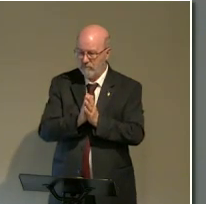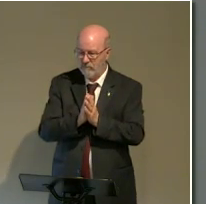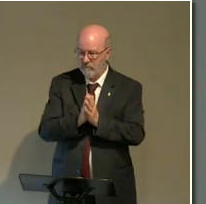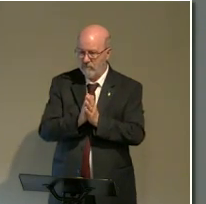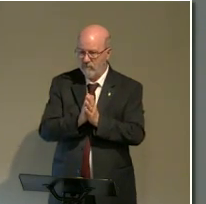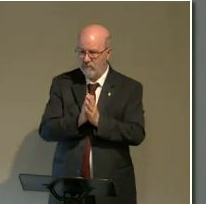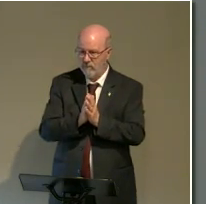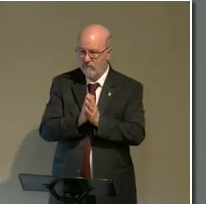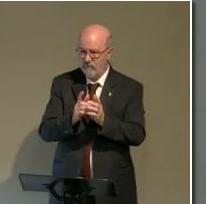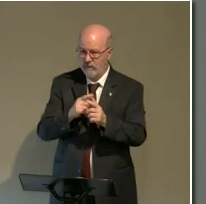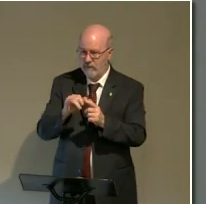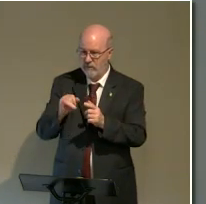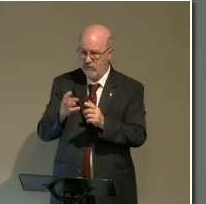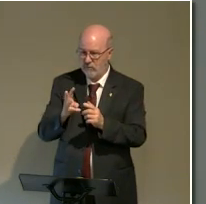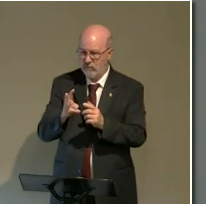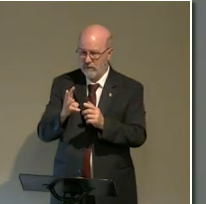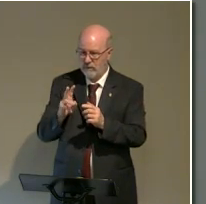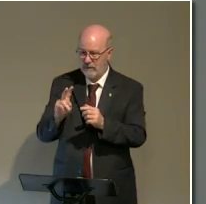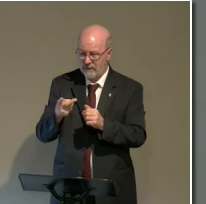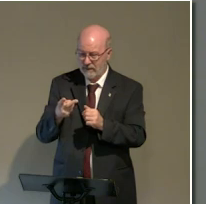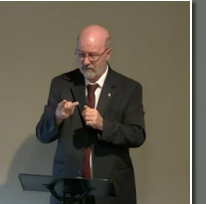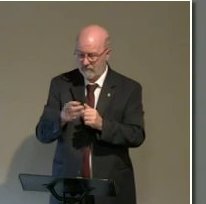And then Jehovah's Witness is second.